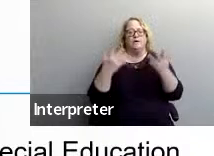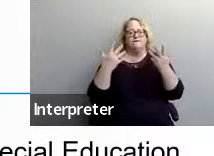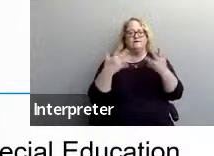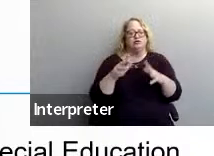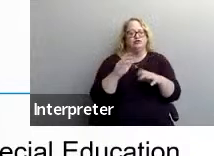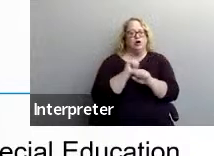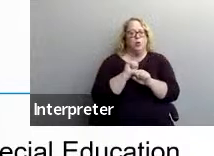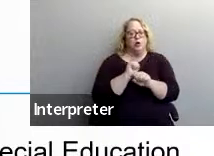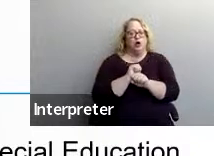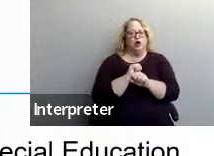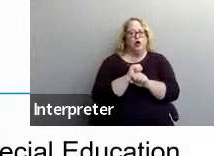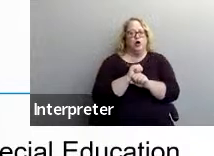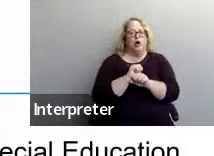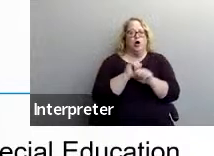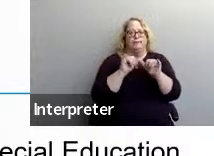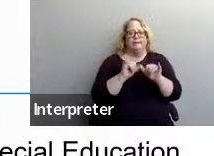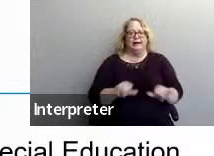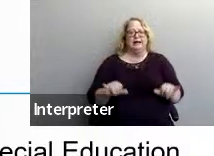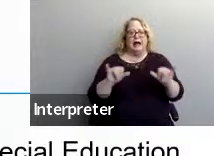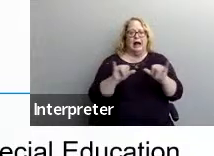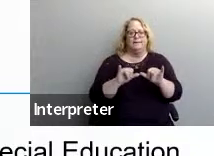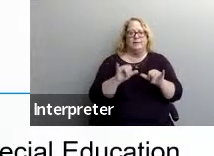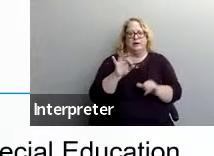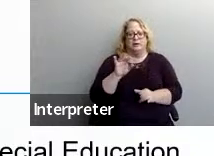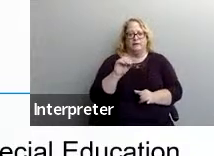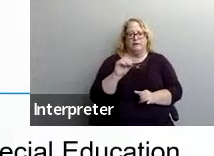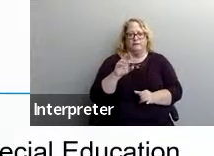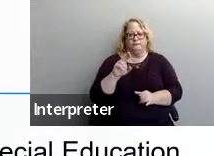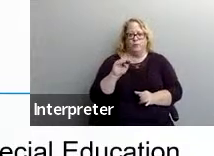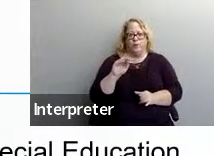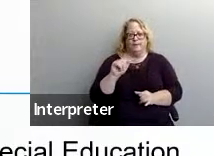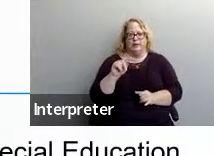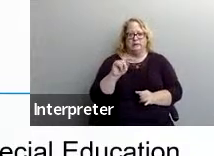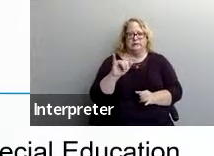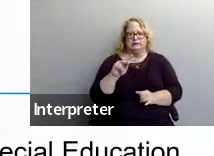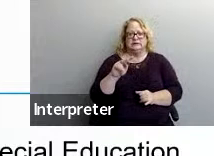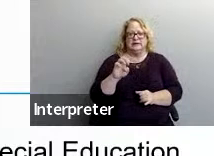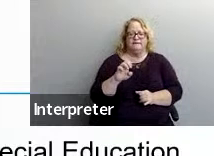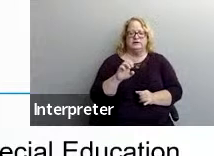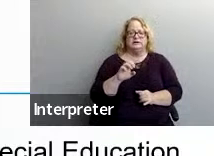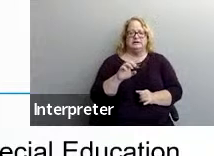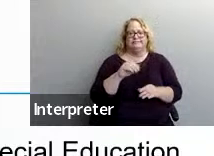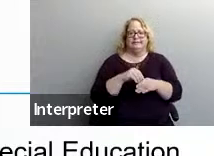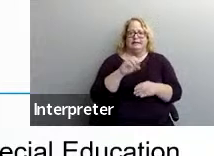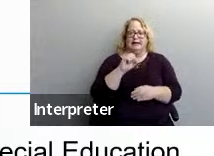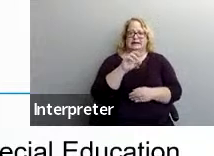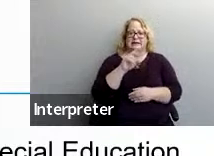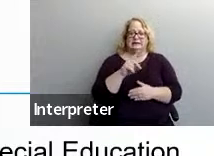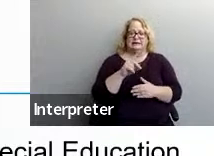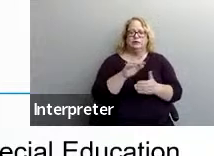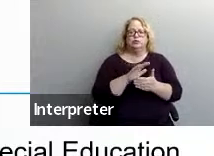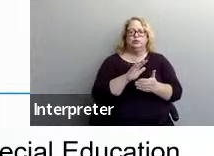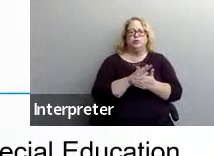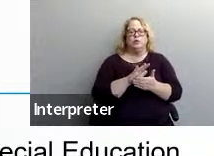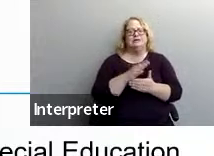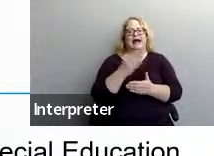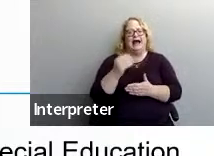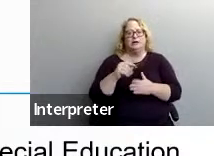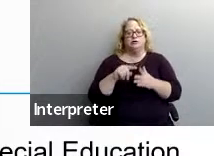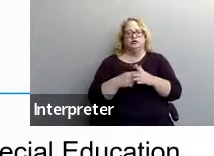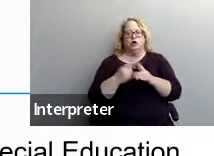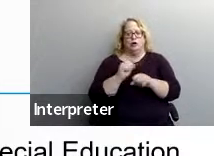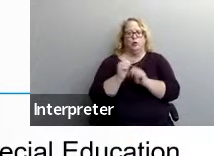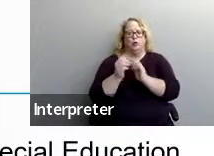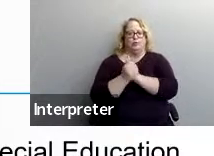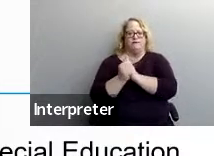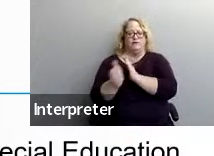up our work on Common Formative within our SSD schools, as well as starting some work with proficiency skills. And that comes from